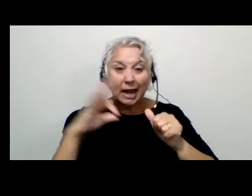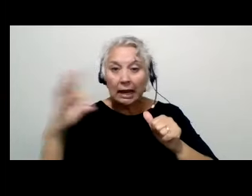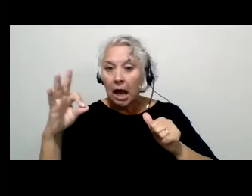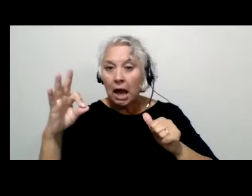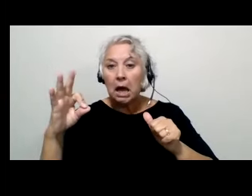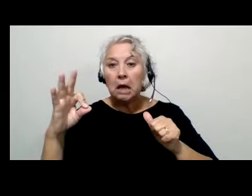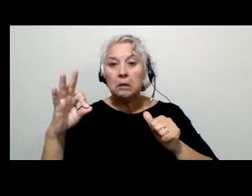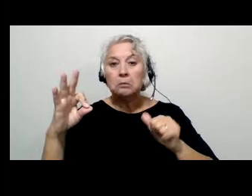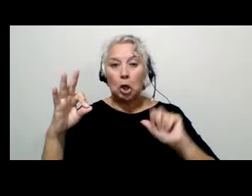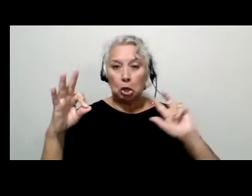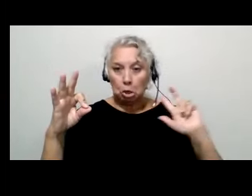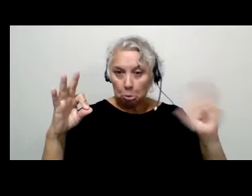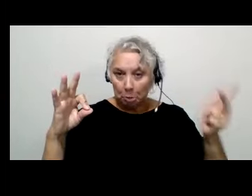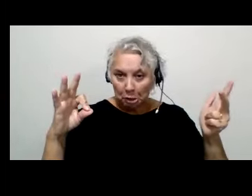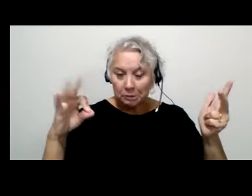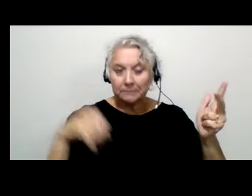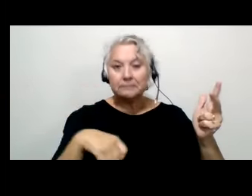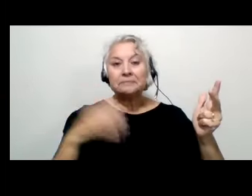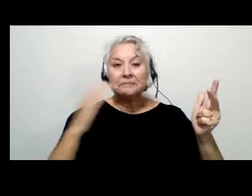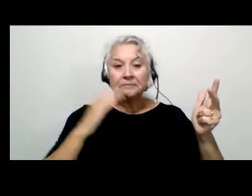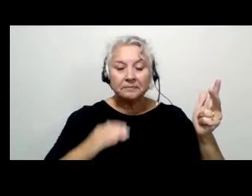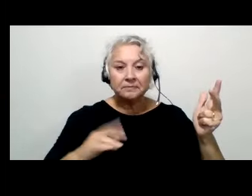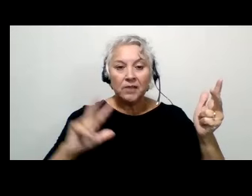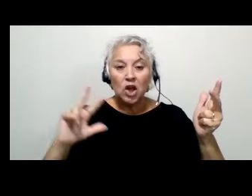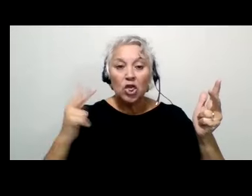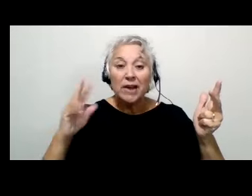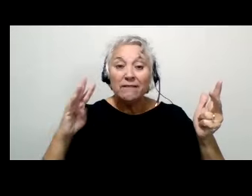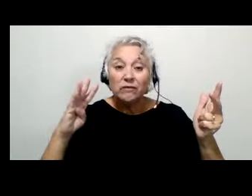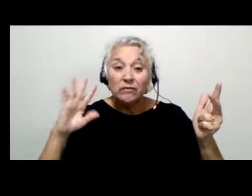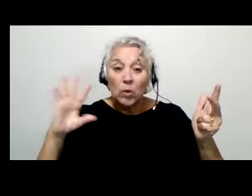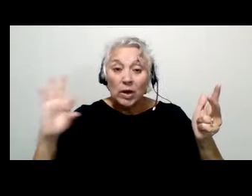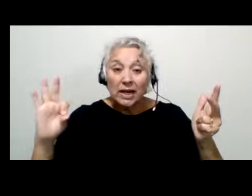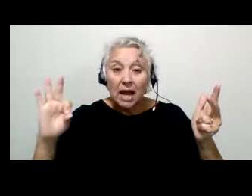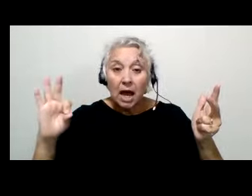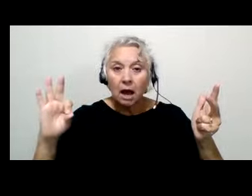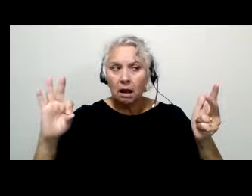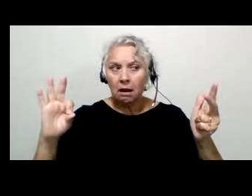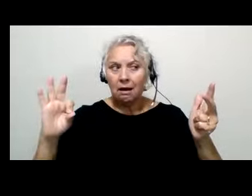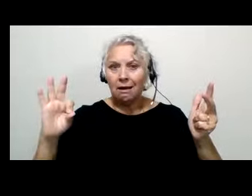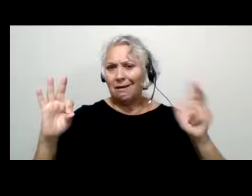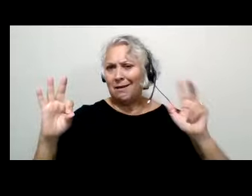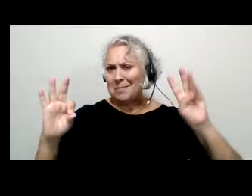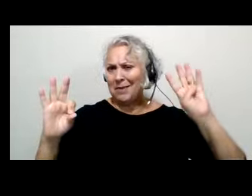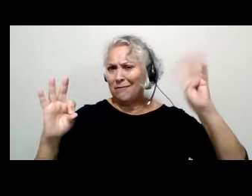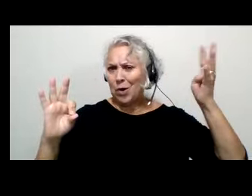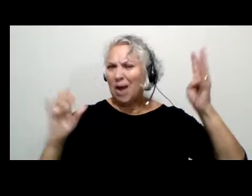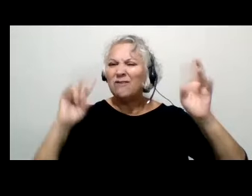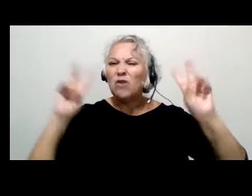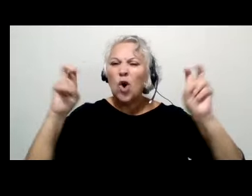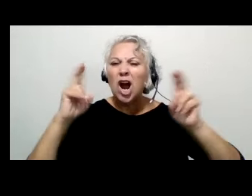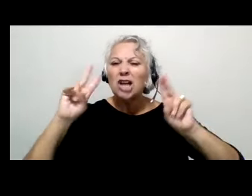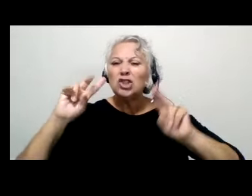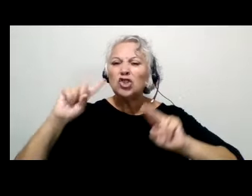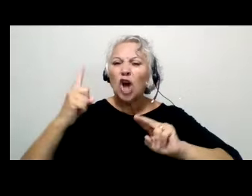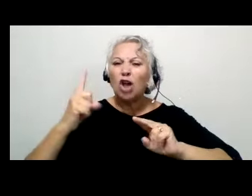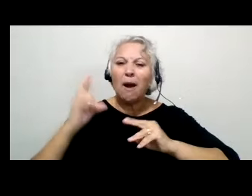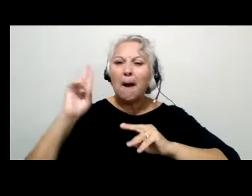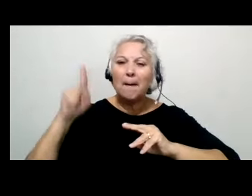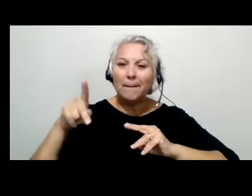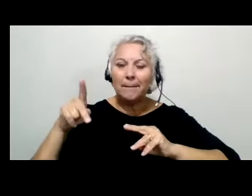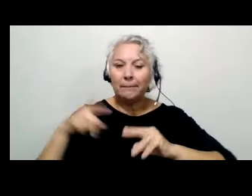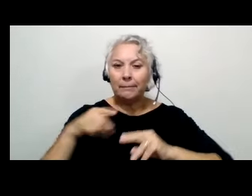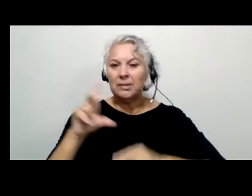put down the $3. The next item is $3.49. Well, if you're dollaring up, it would take $4. So that's how I kind of utilize